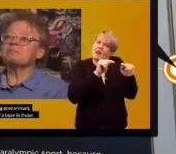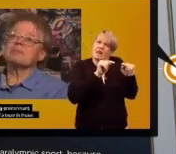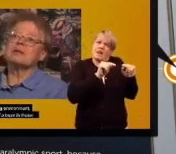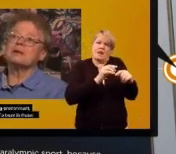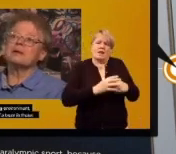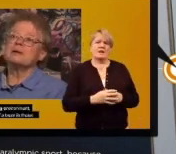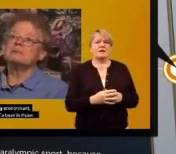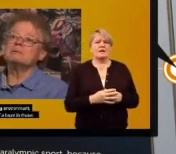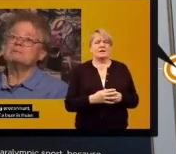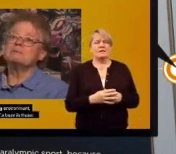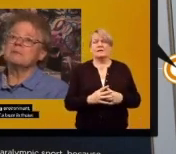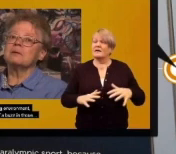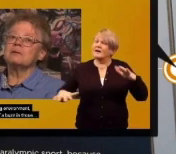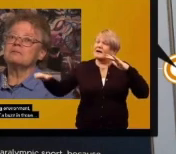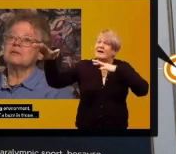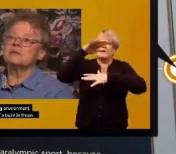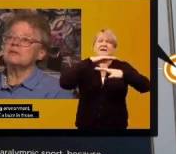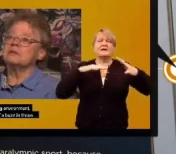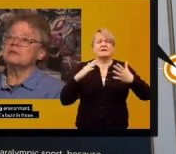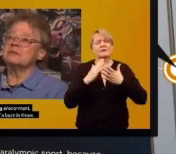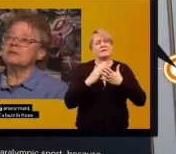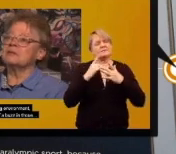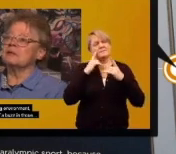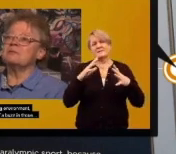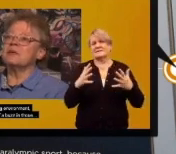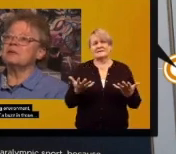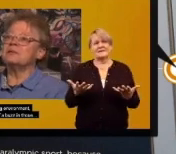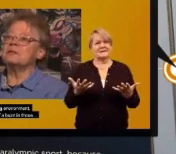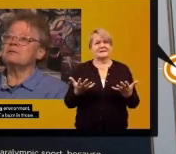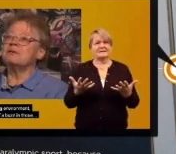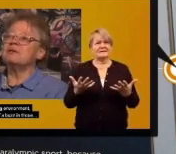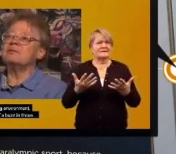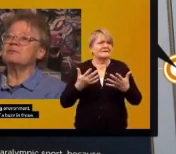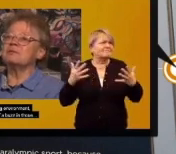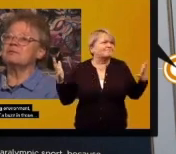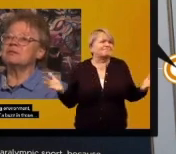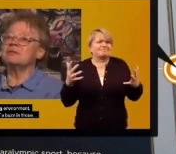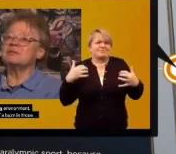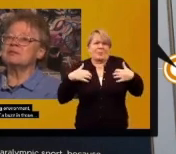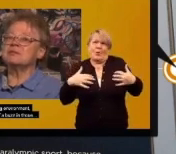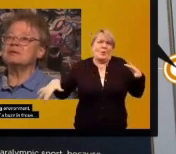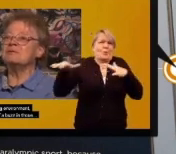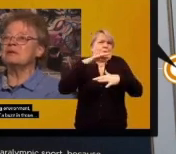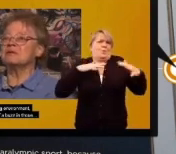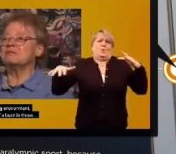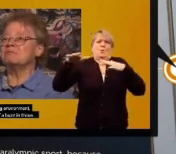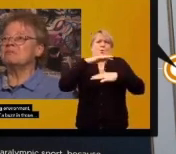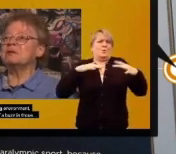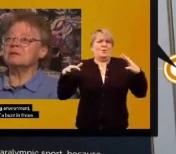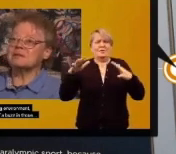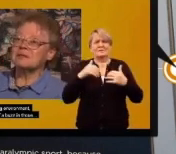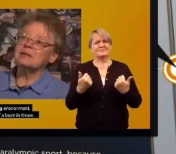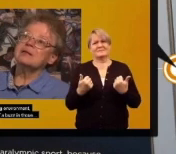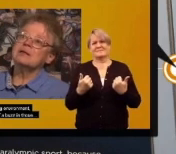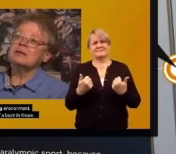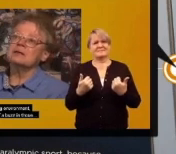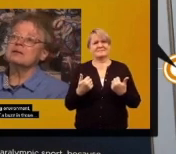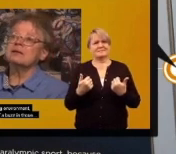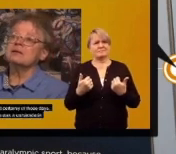felt. And it was just an amazing environment. There was so much of a